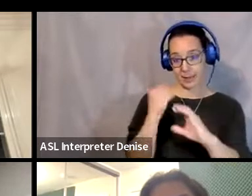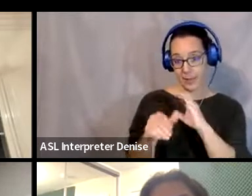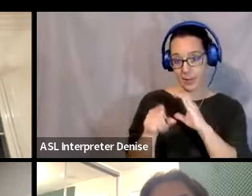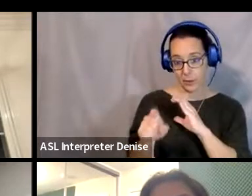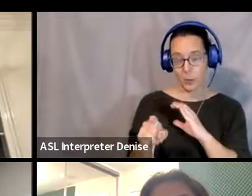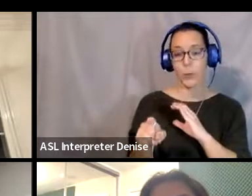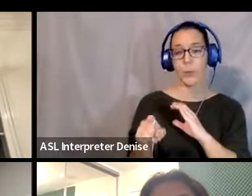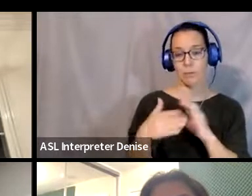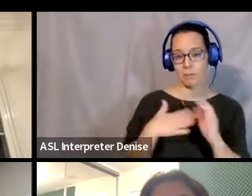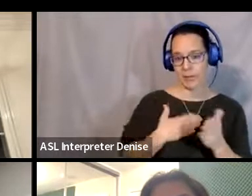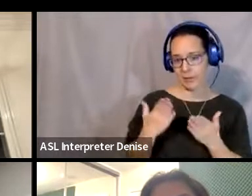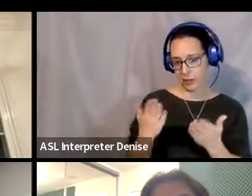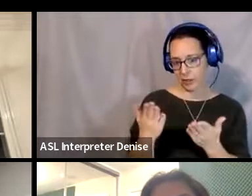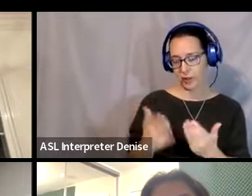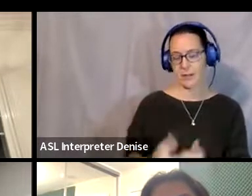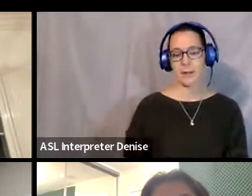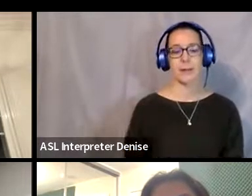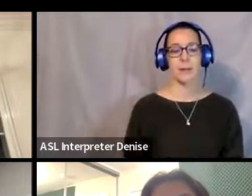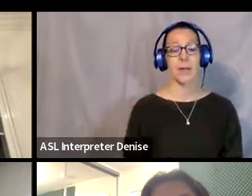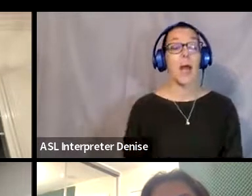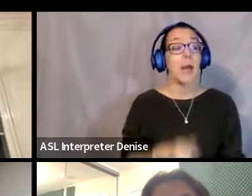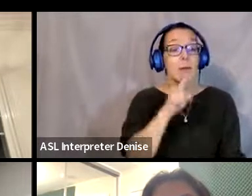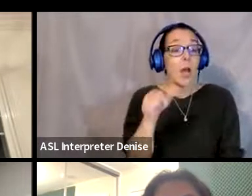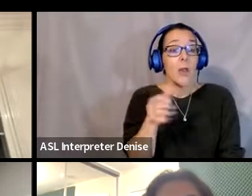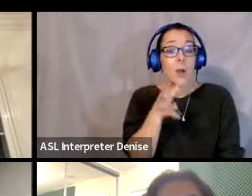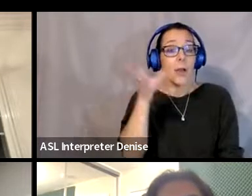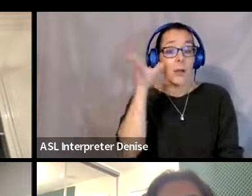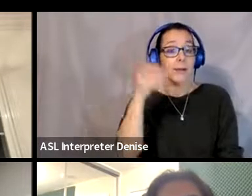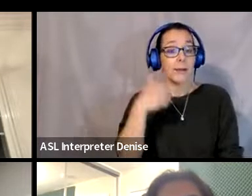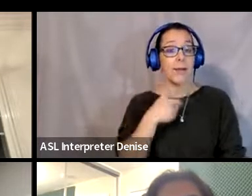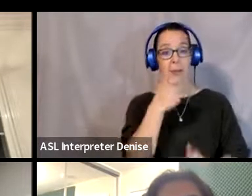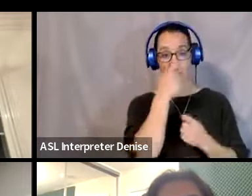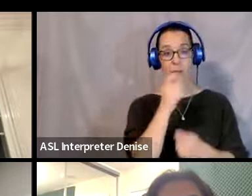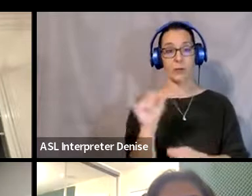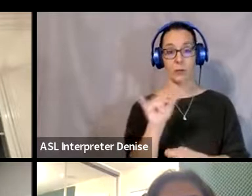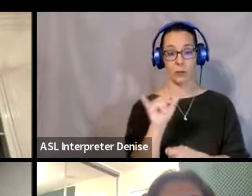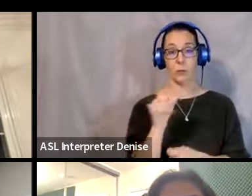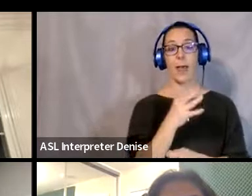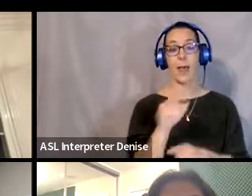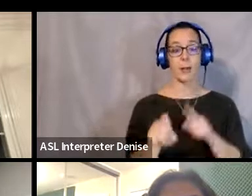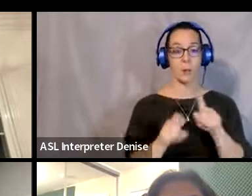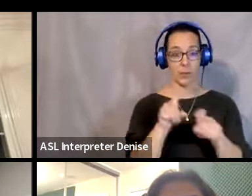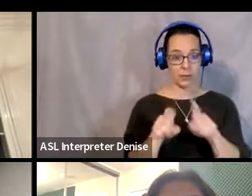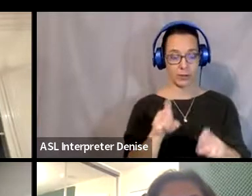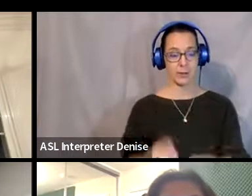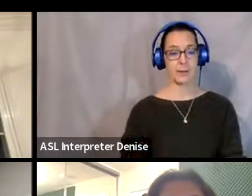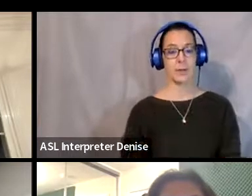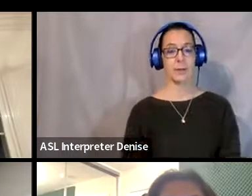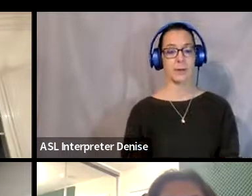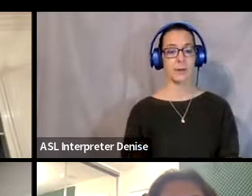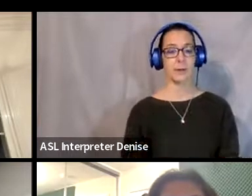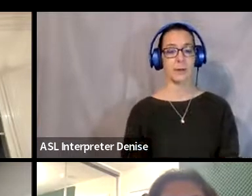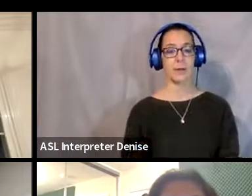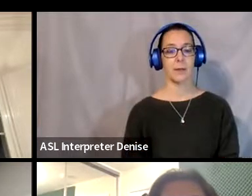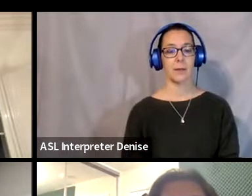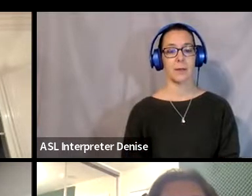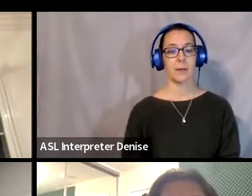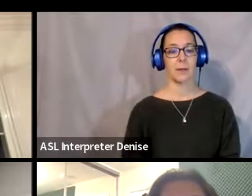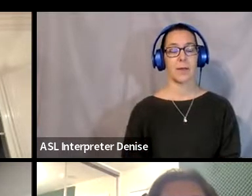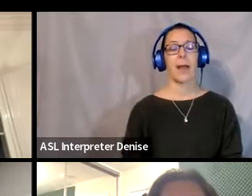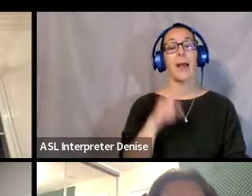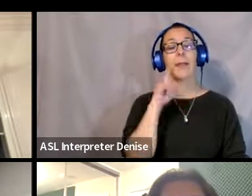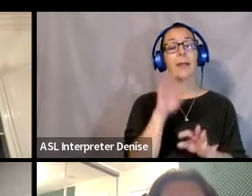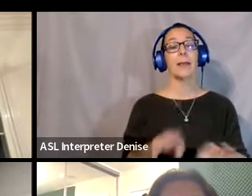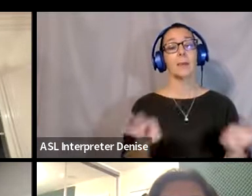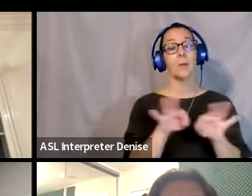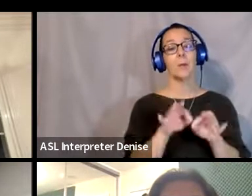suggestions. And I'm sure other parents will have an interest and questions as well. I think having it at both venues, I'll say, is important because